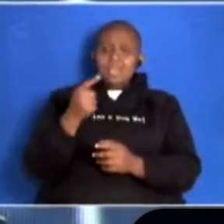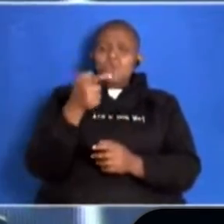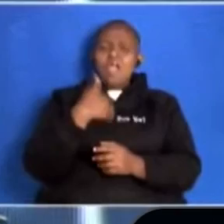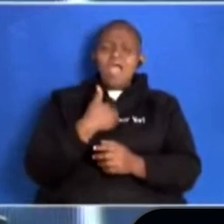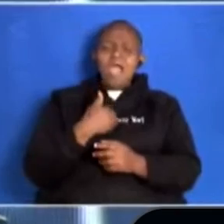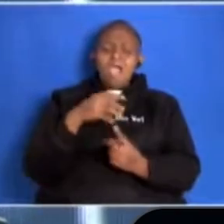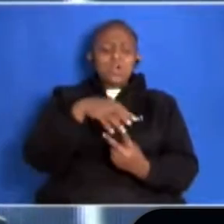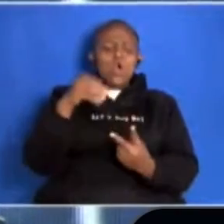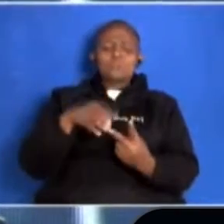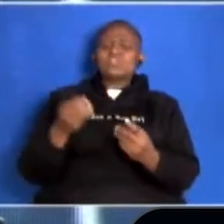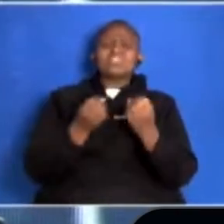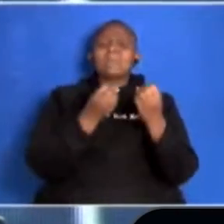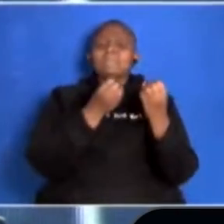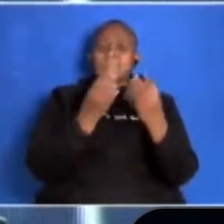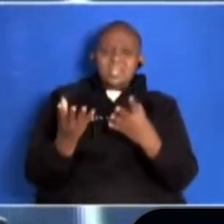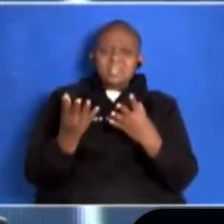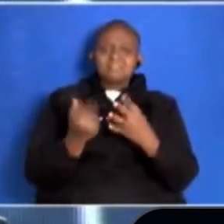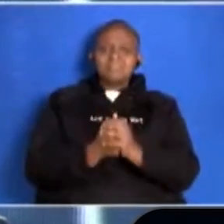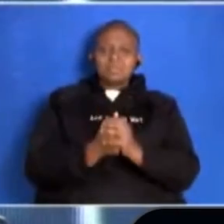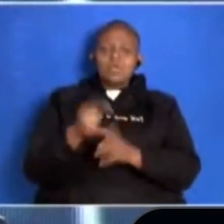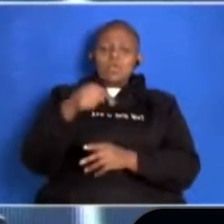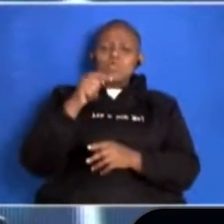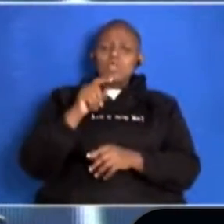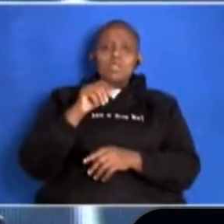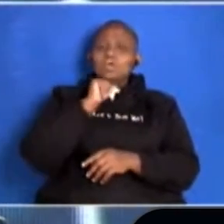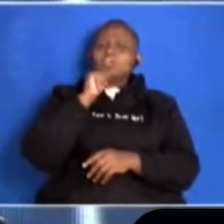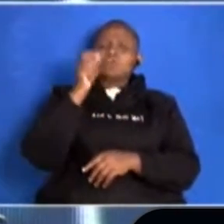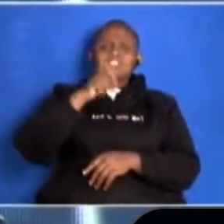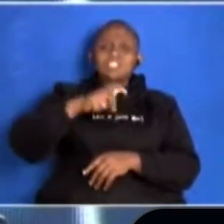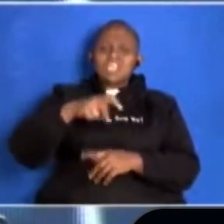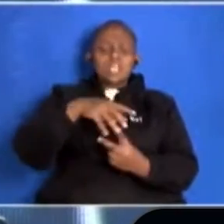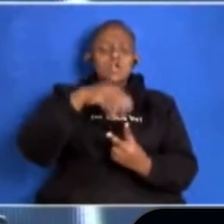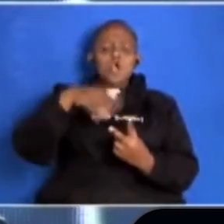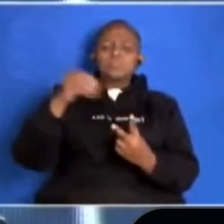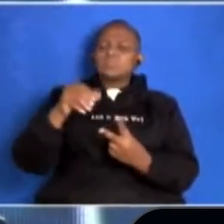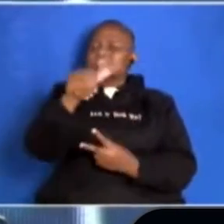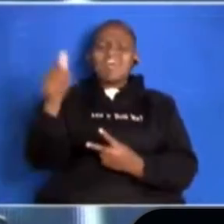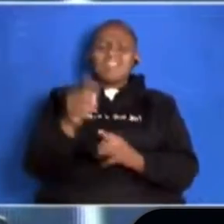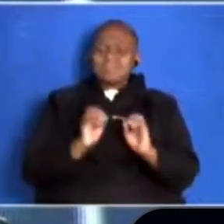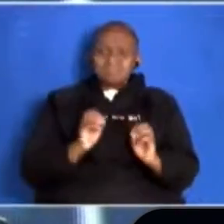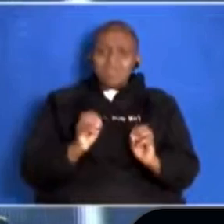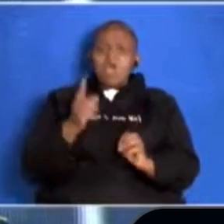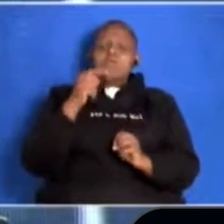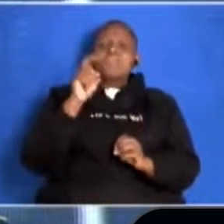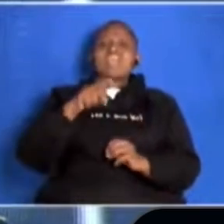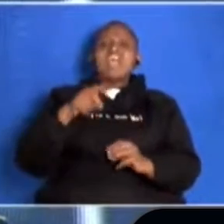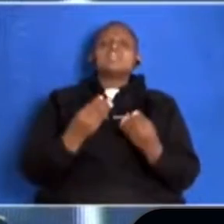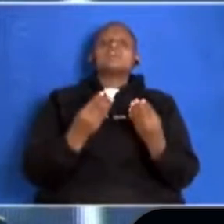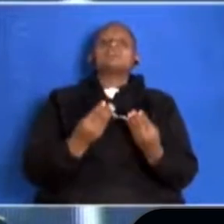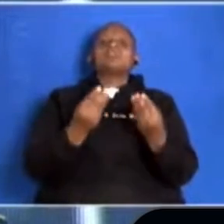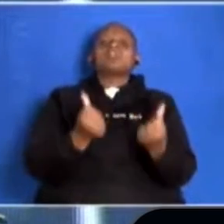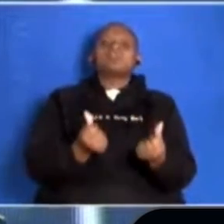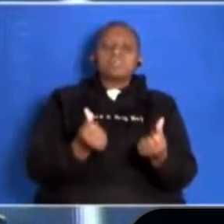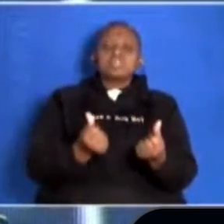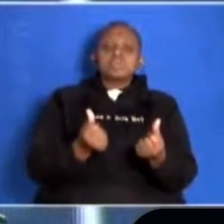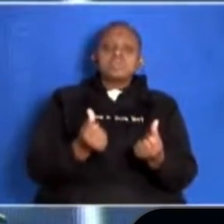many options. Kenya, mmepewa njia nyingi sana. We don't need any more options. Atuhitaji njia zingine za ziada. We need a solution. Tuhitaji